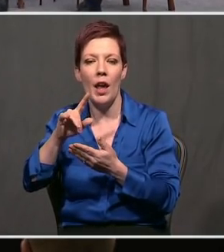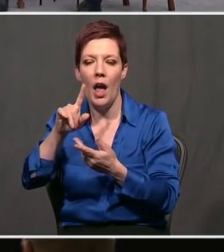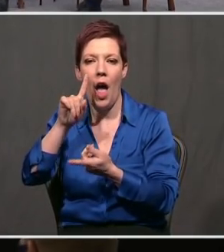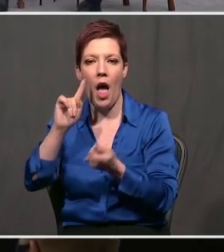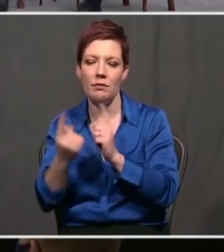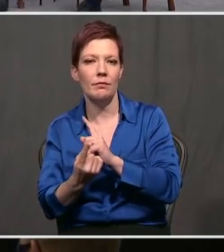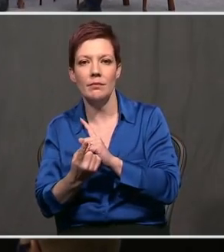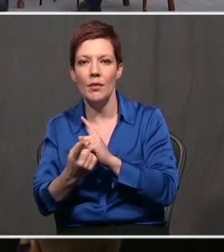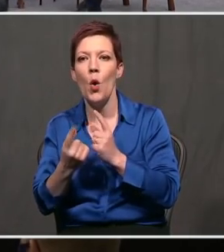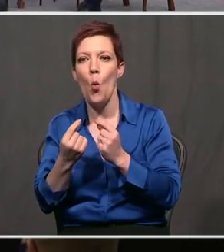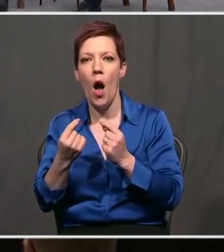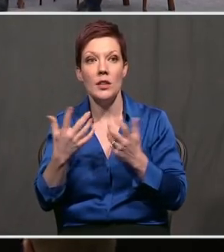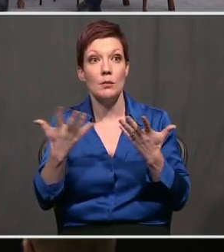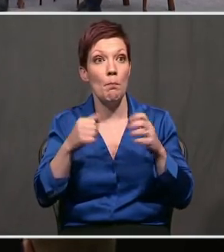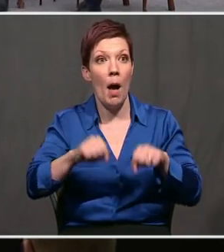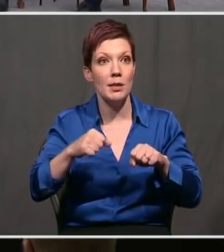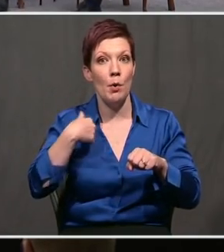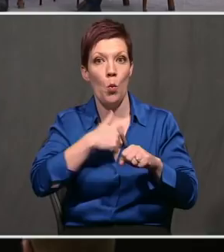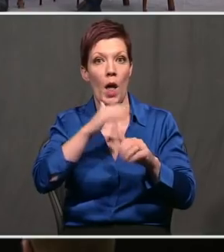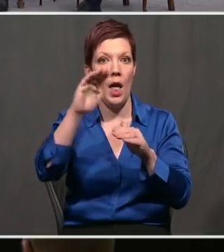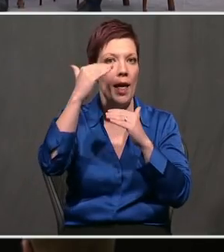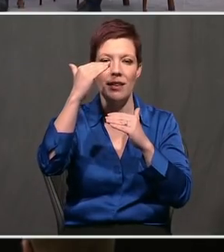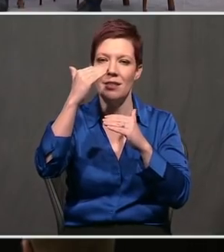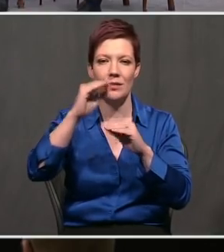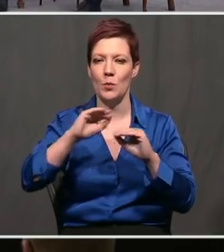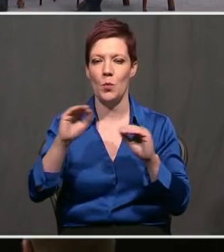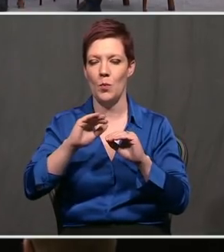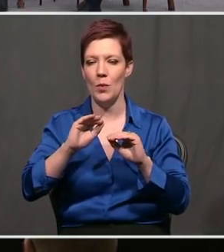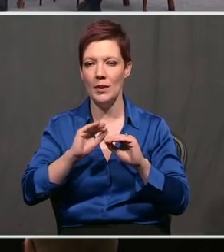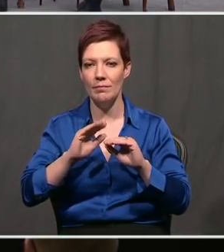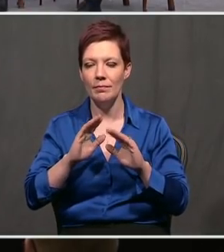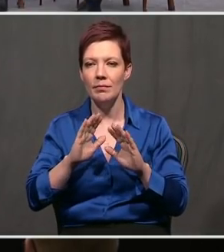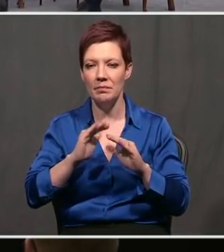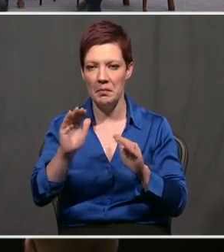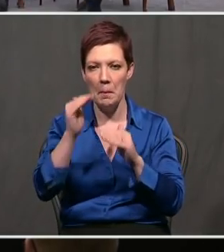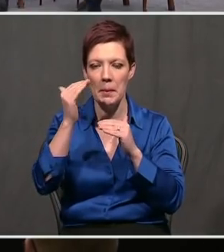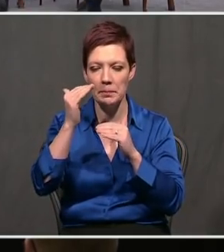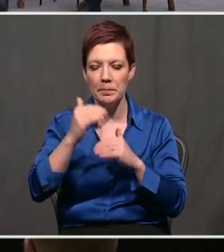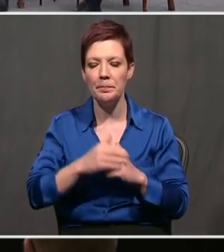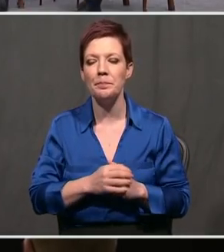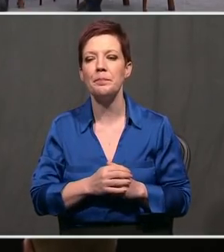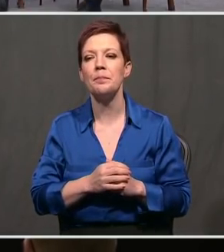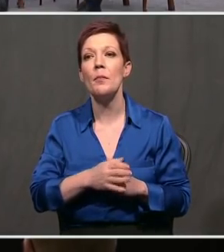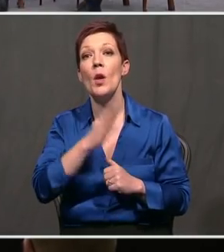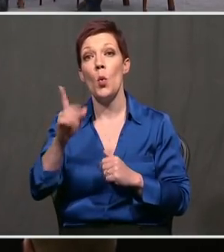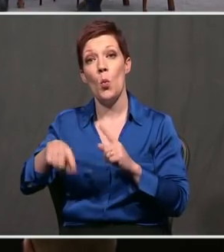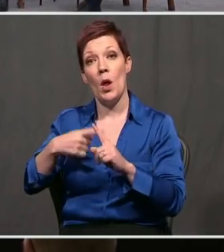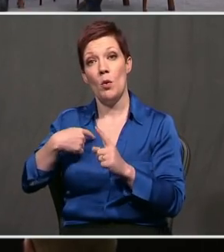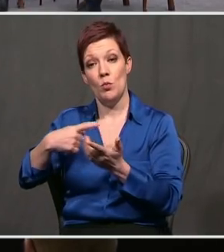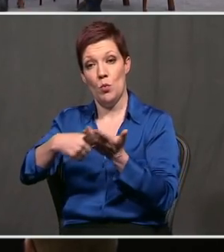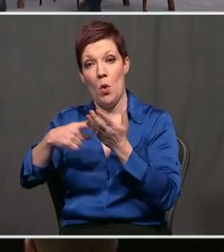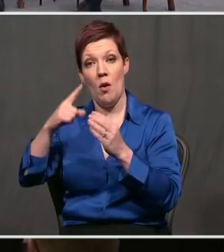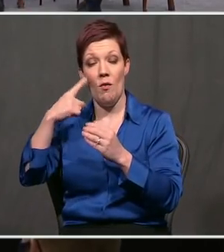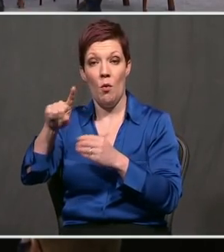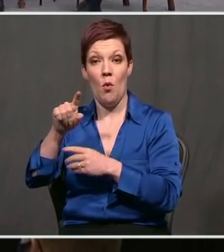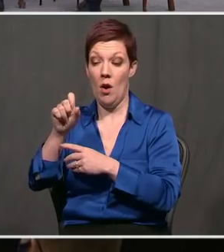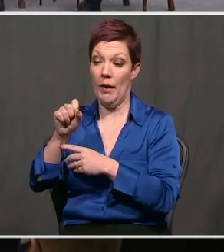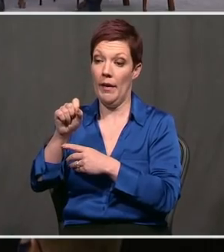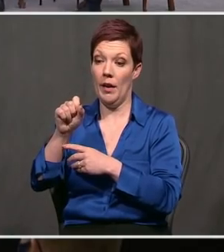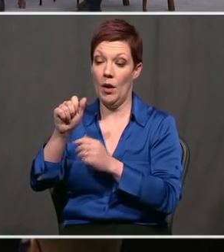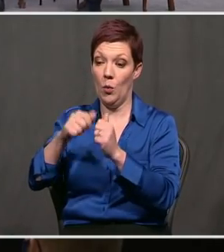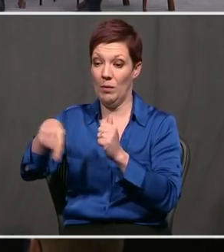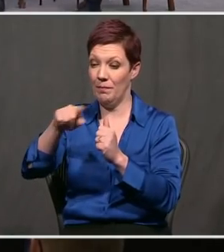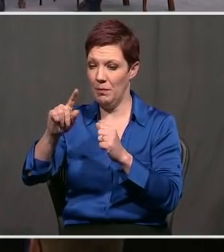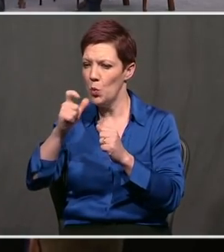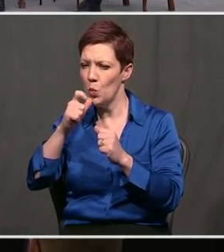General Gus Perna. When I talked to Secretary Esper and the chairman of the Joint Chiefs, they immediately said, oh, we got the guy for you. Had